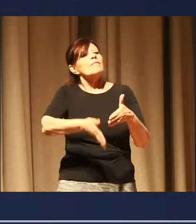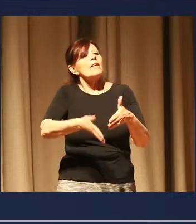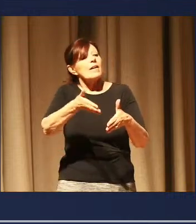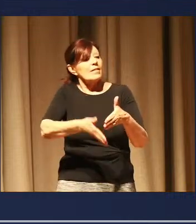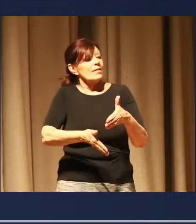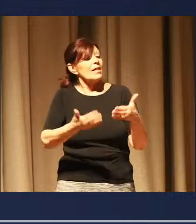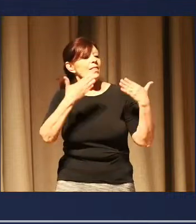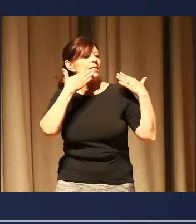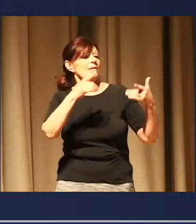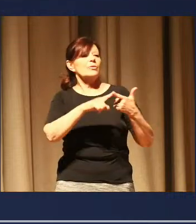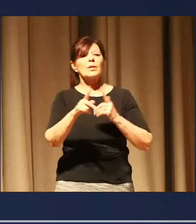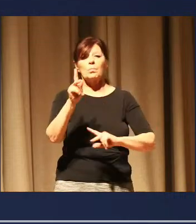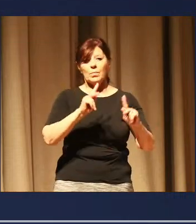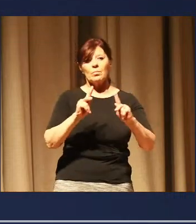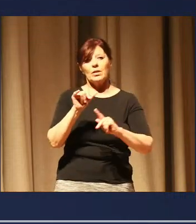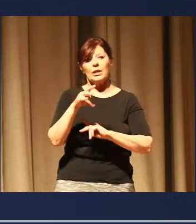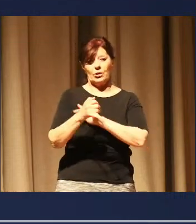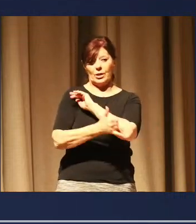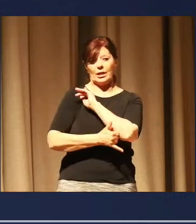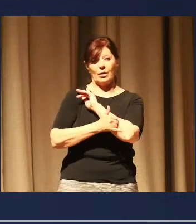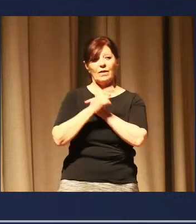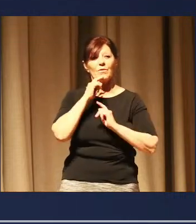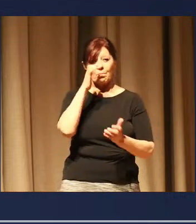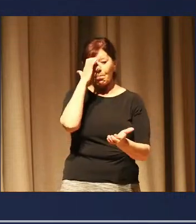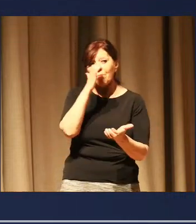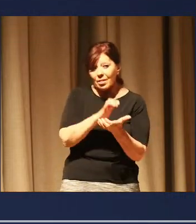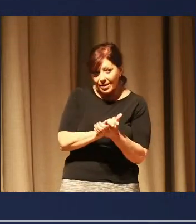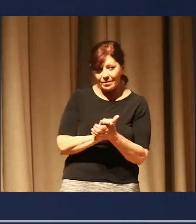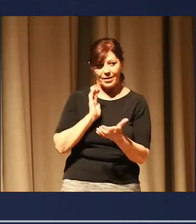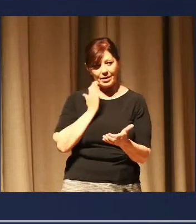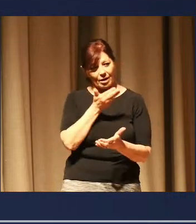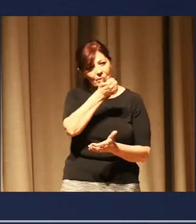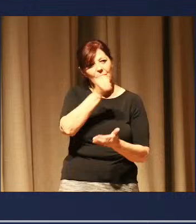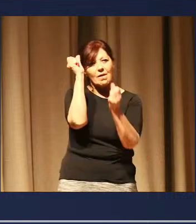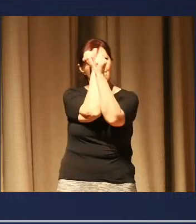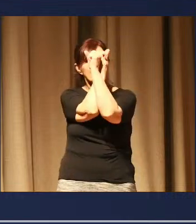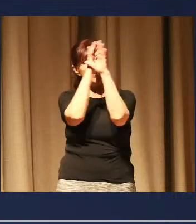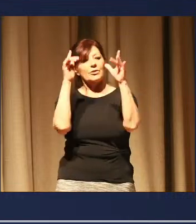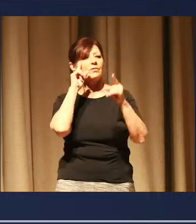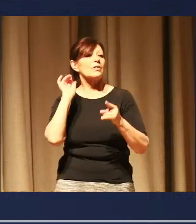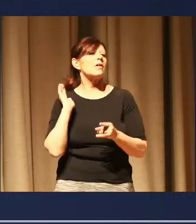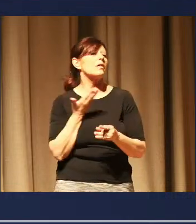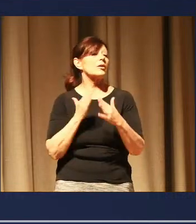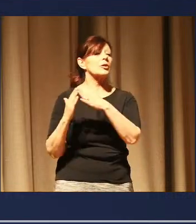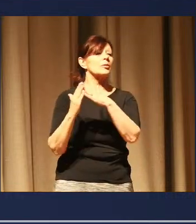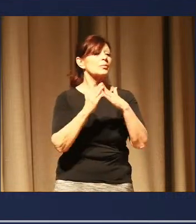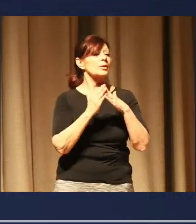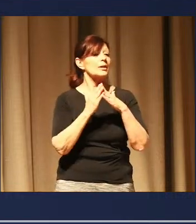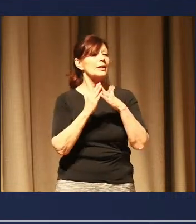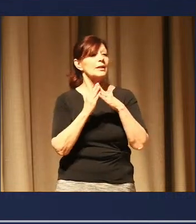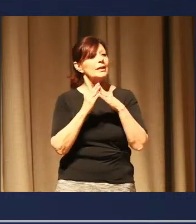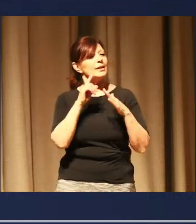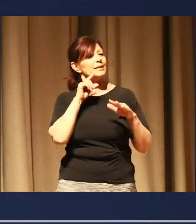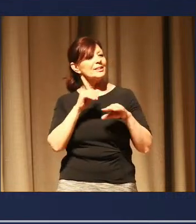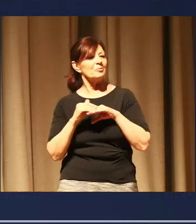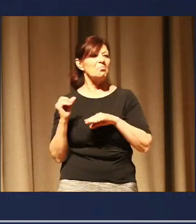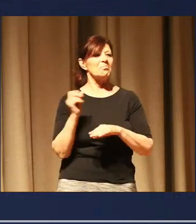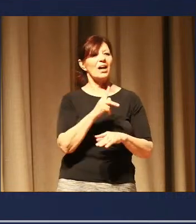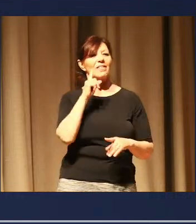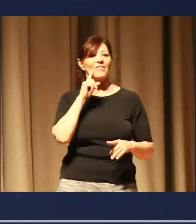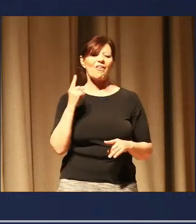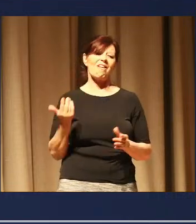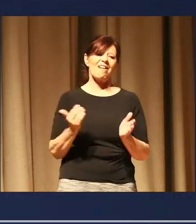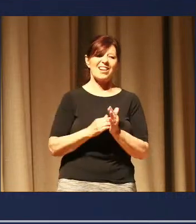finally, thank you to the people of Erie County for believing in our administration's vision for our community and sending us back for a historic